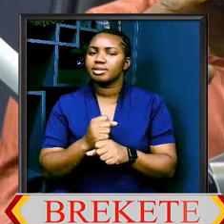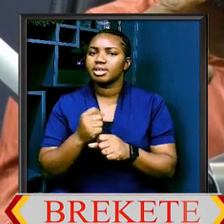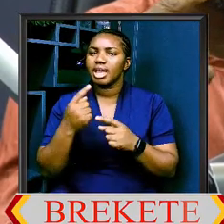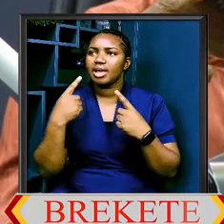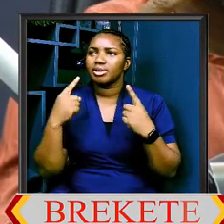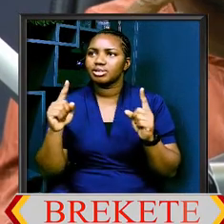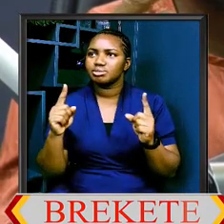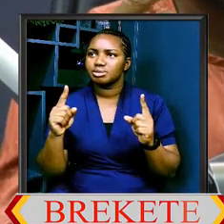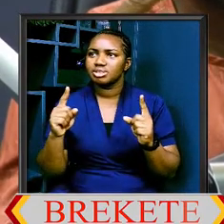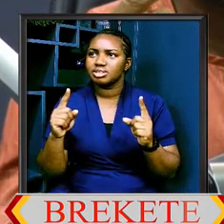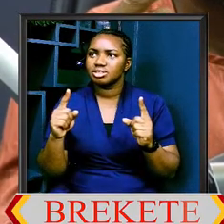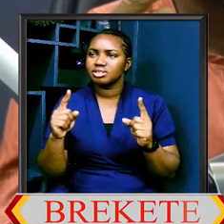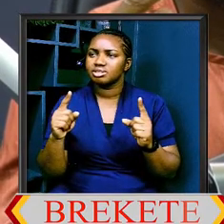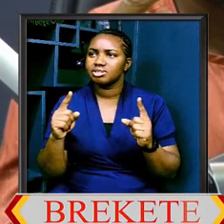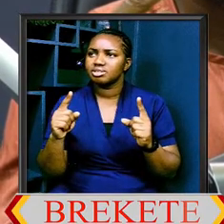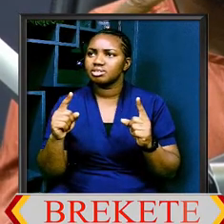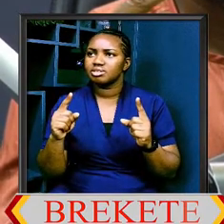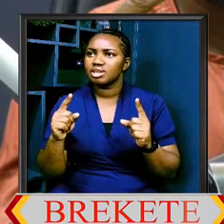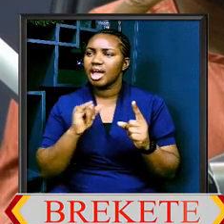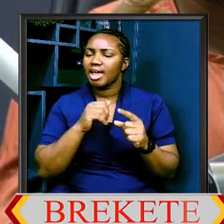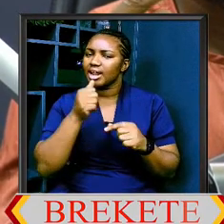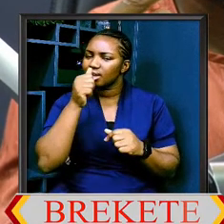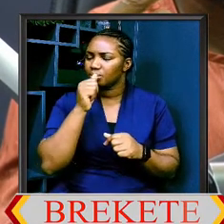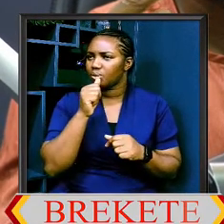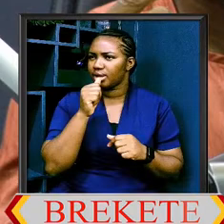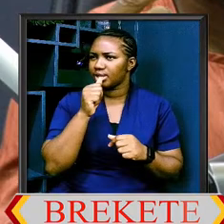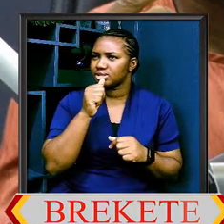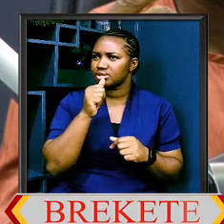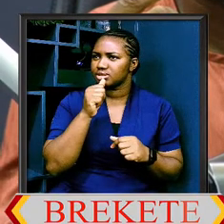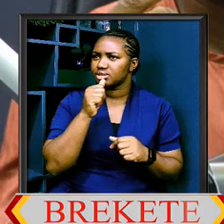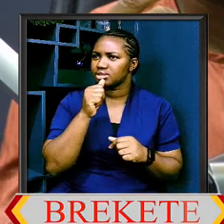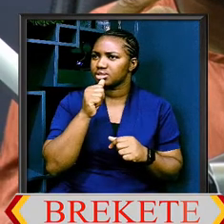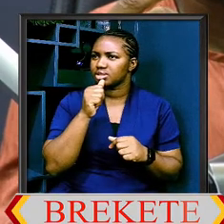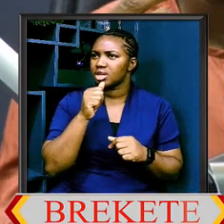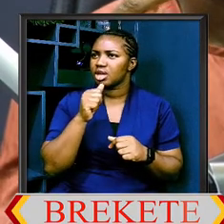arm. And I reserve my comment there.